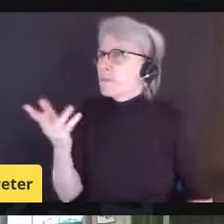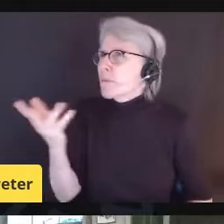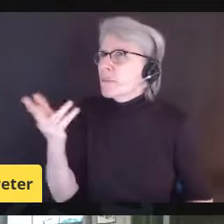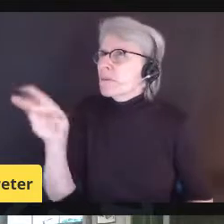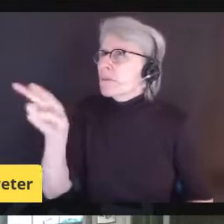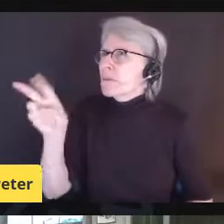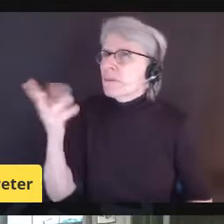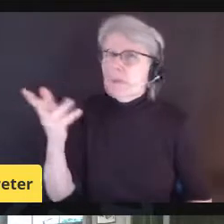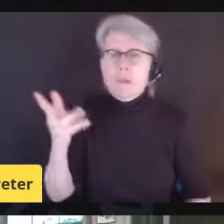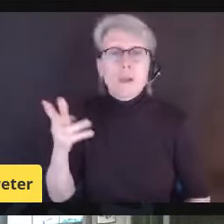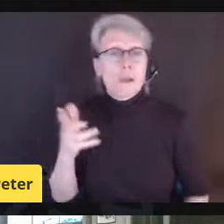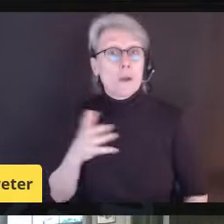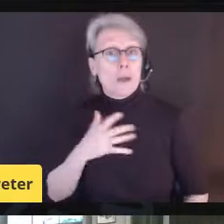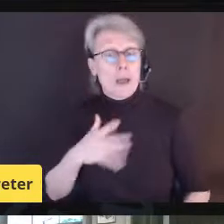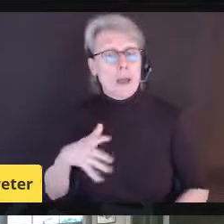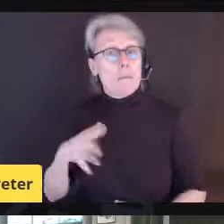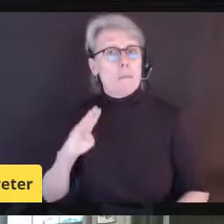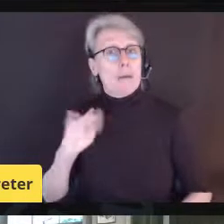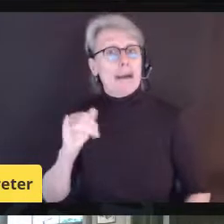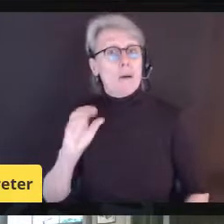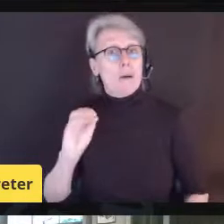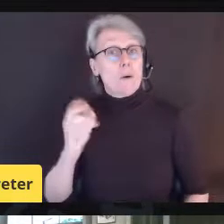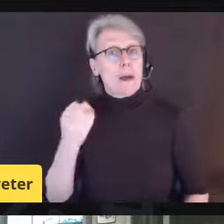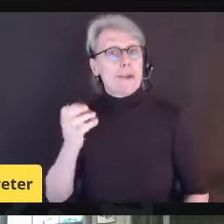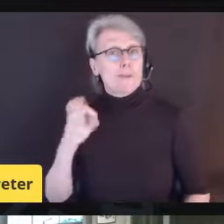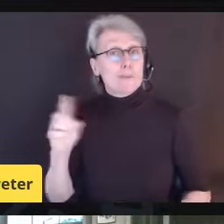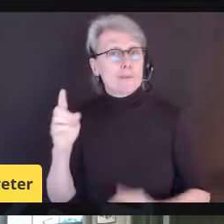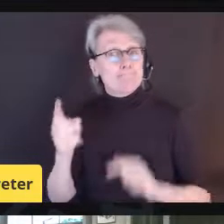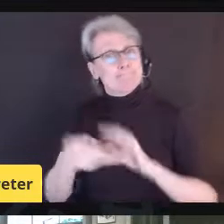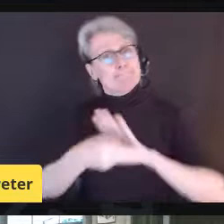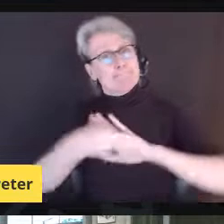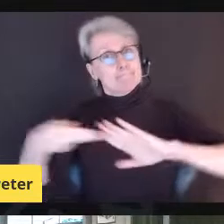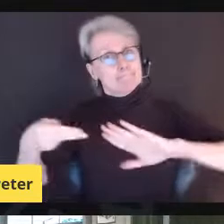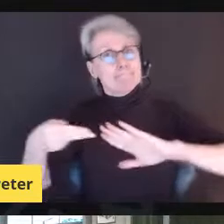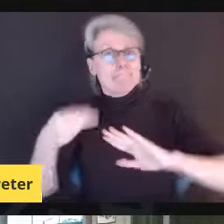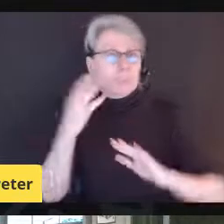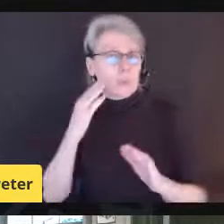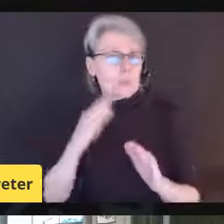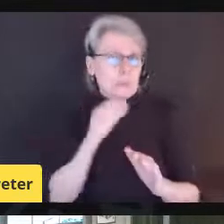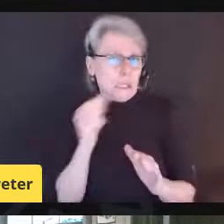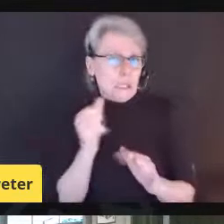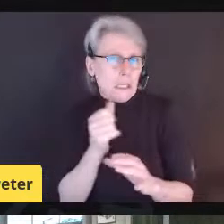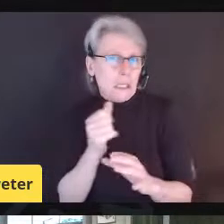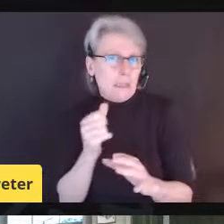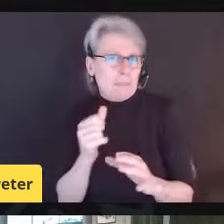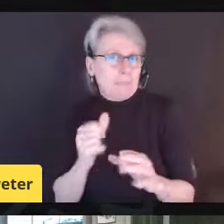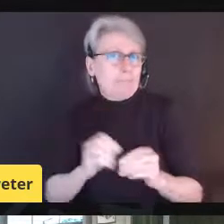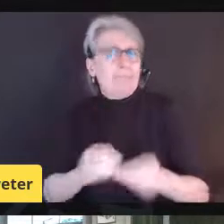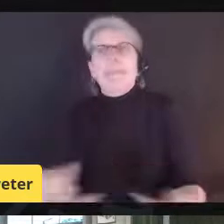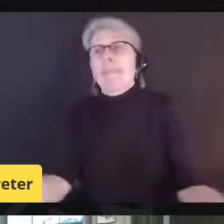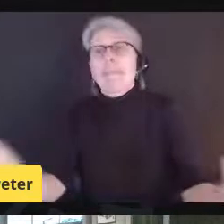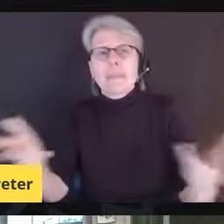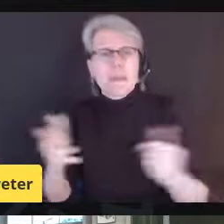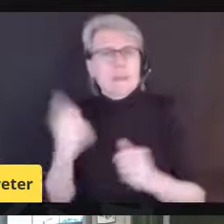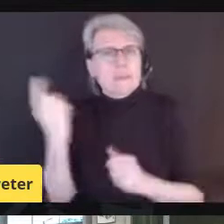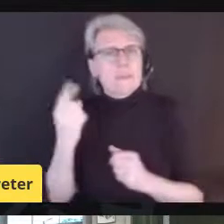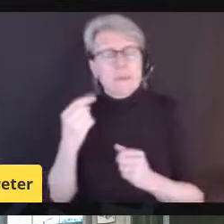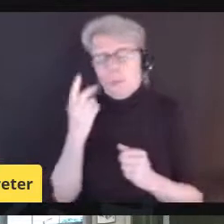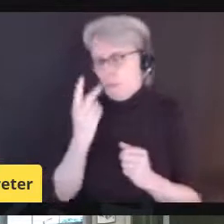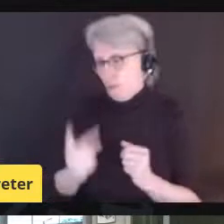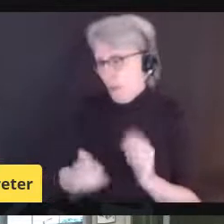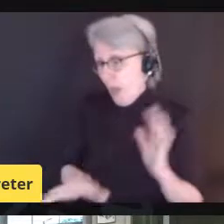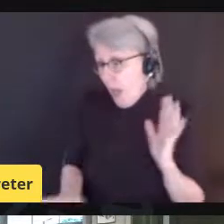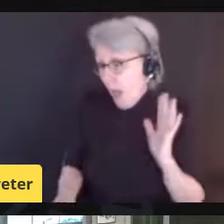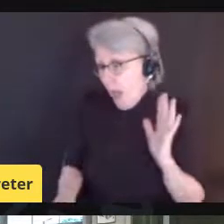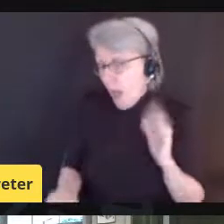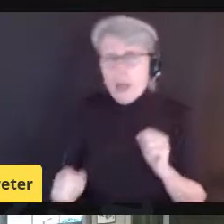carrying the blood in this biohazard container, because technically blood is biohazard, right? So somebody on the flight had freaked out and called